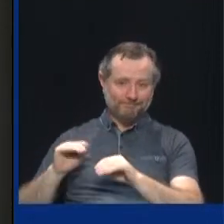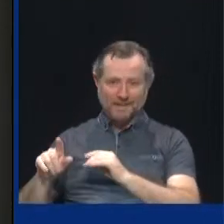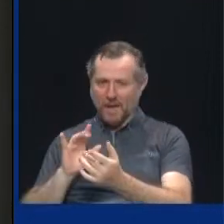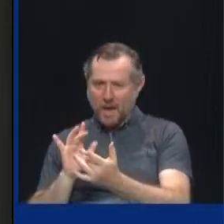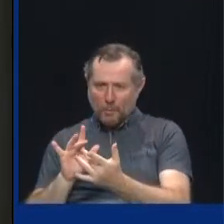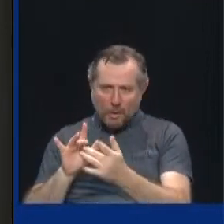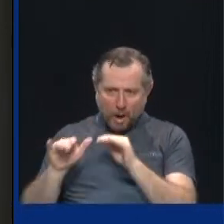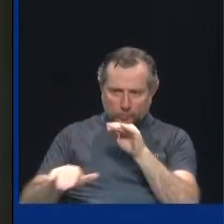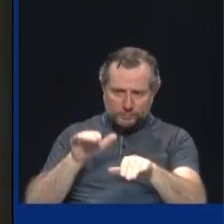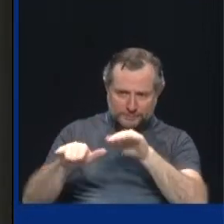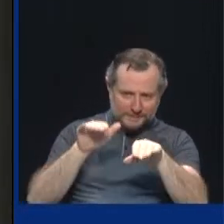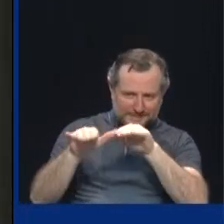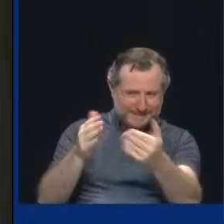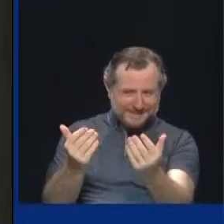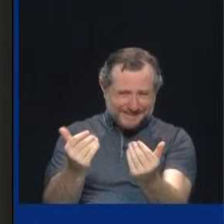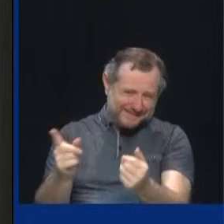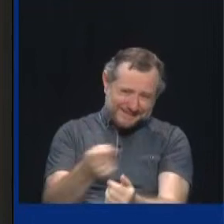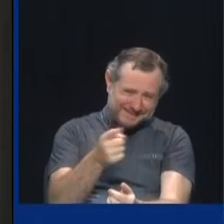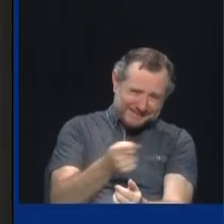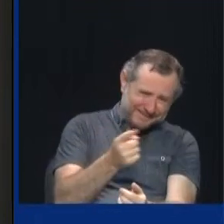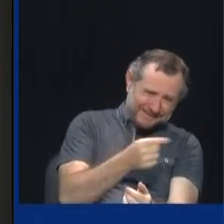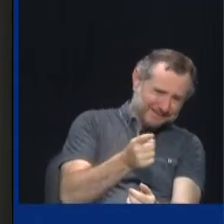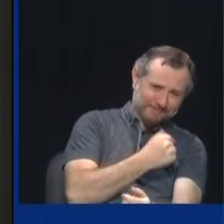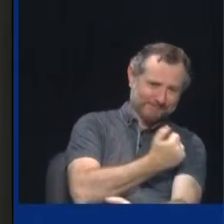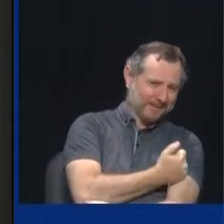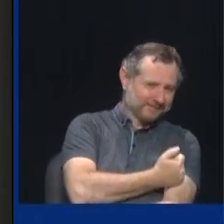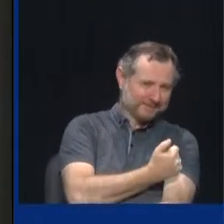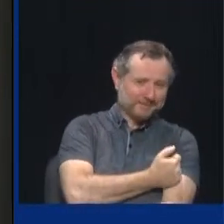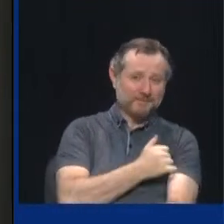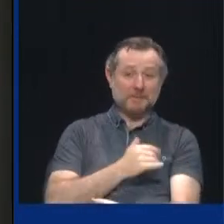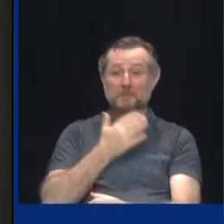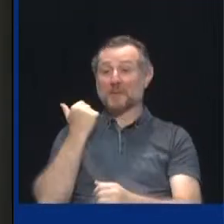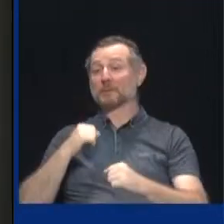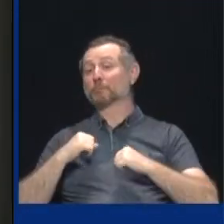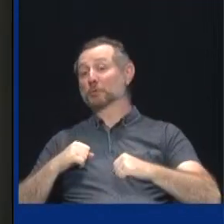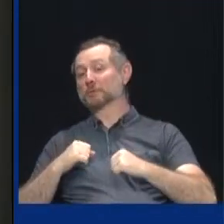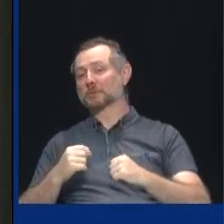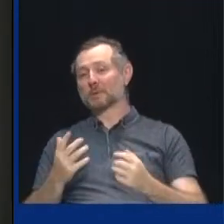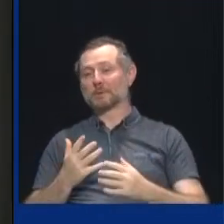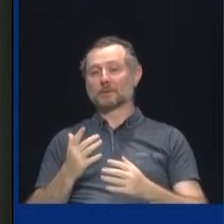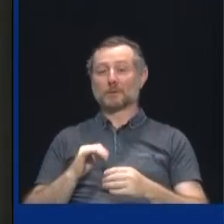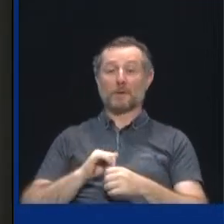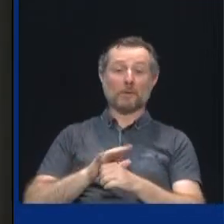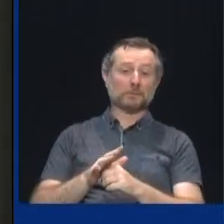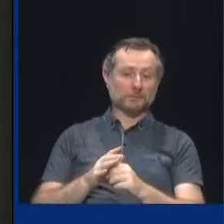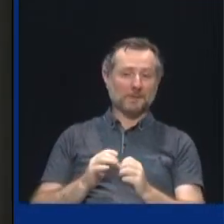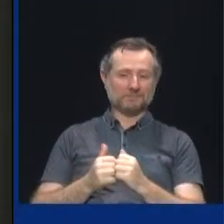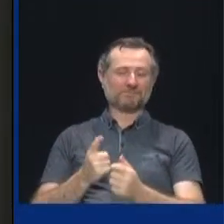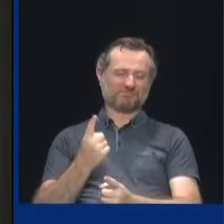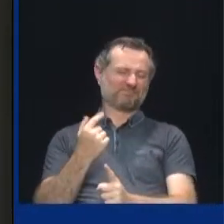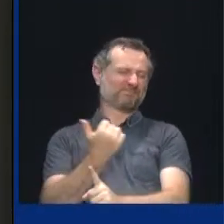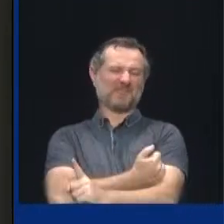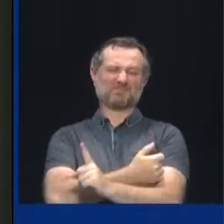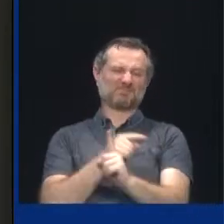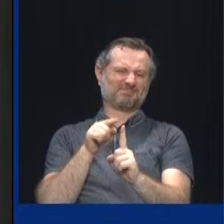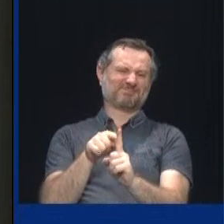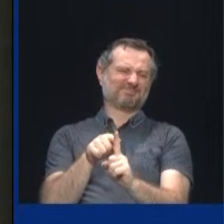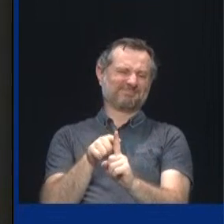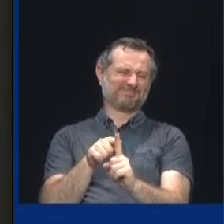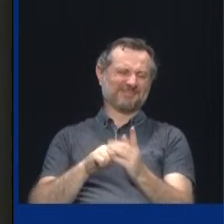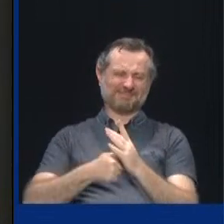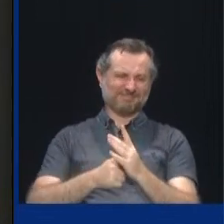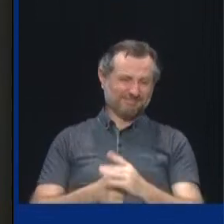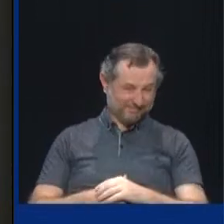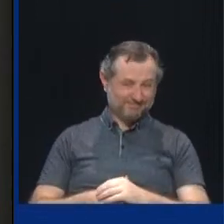into the fold. After all, the best protection against COVID-19 is the vaccination. I